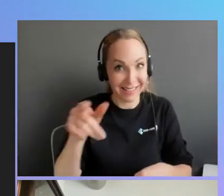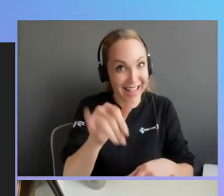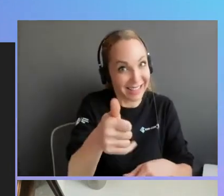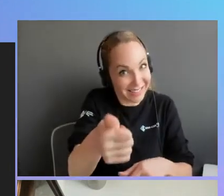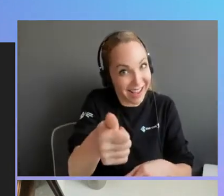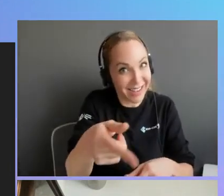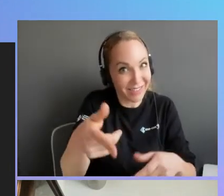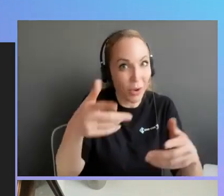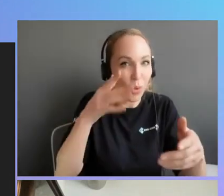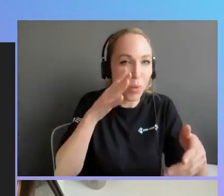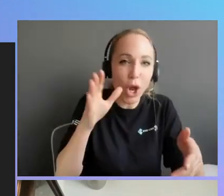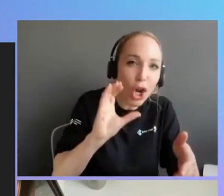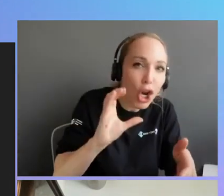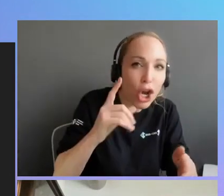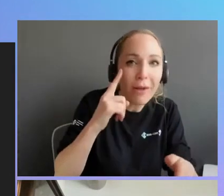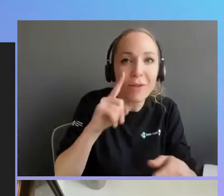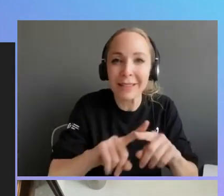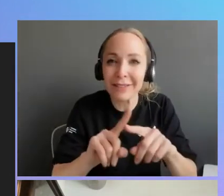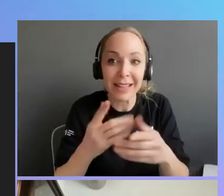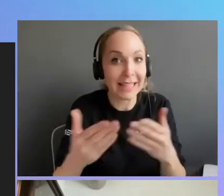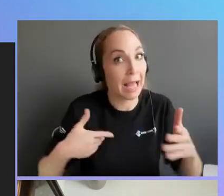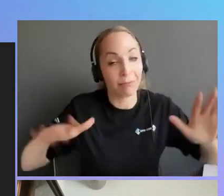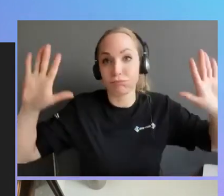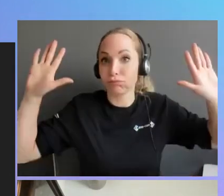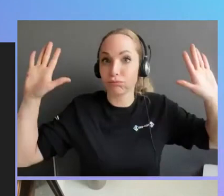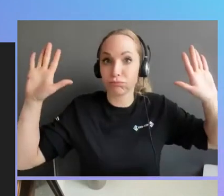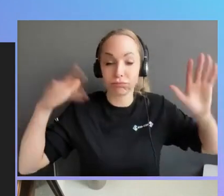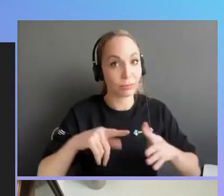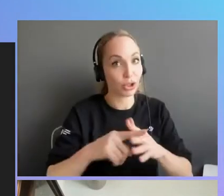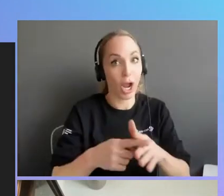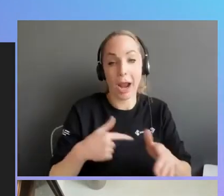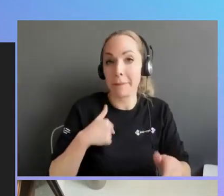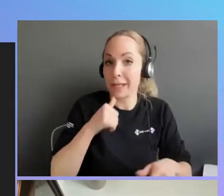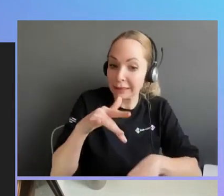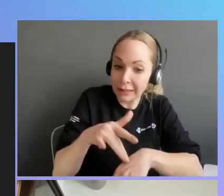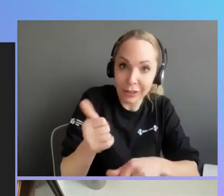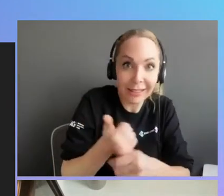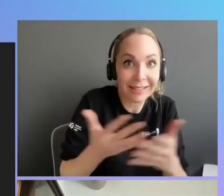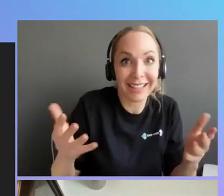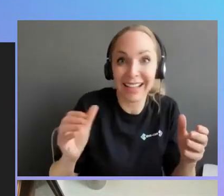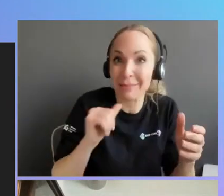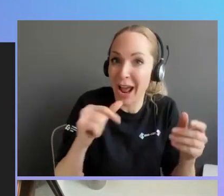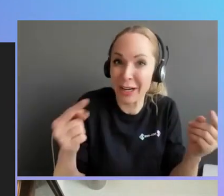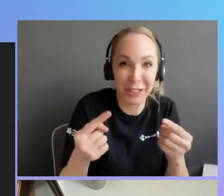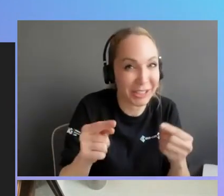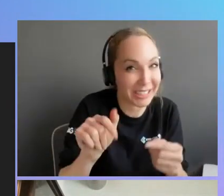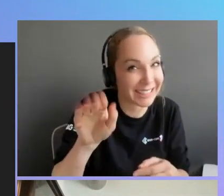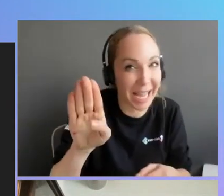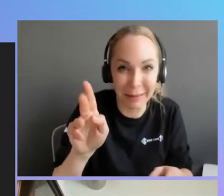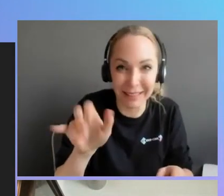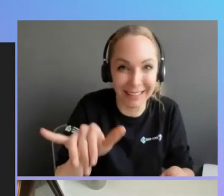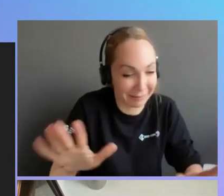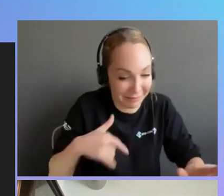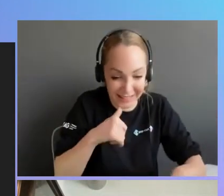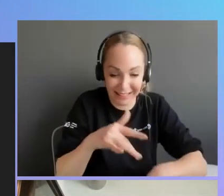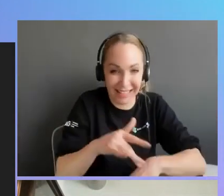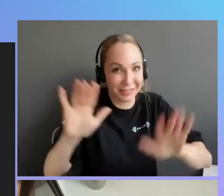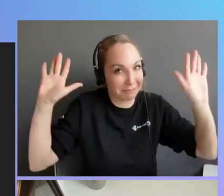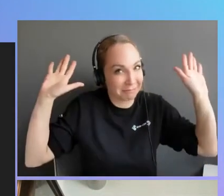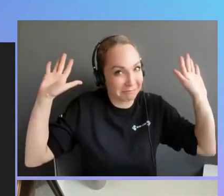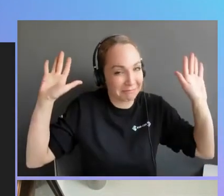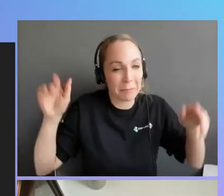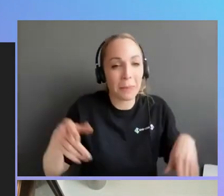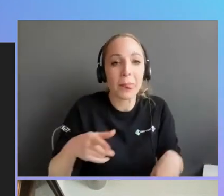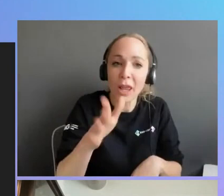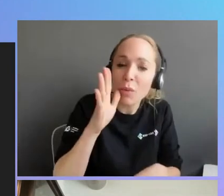try to describe that as it's happening. When hit start, hands up, no tab keys are harmed. And for each tab stop, it's going to look at so much different